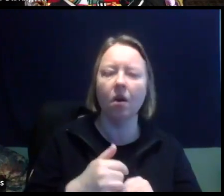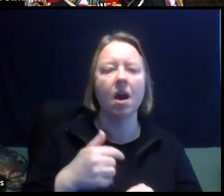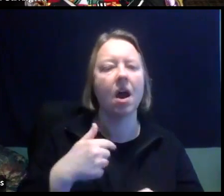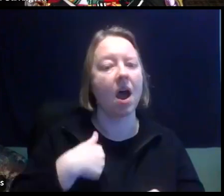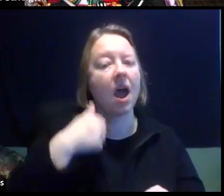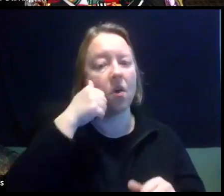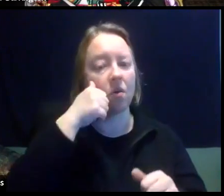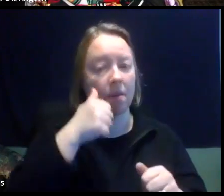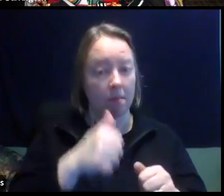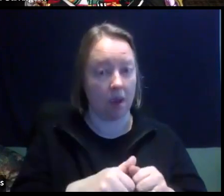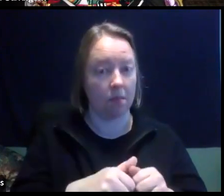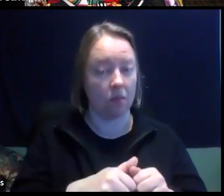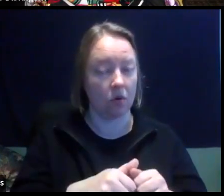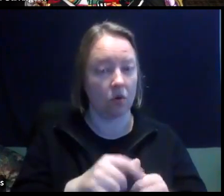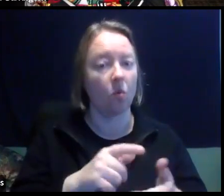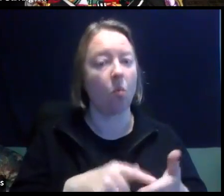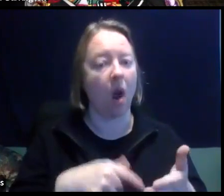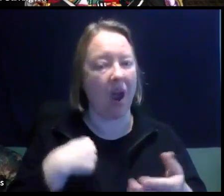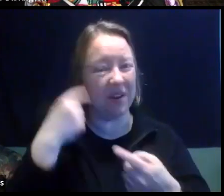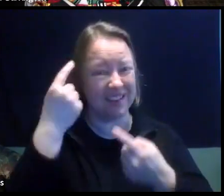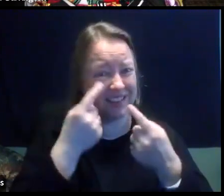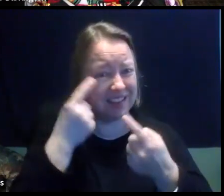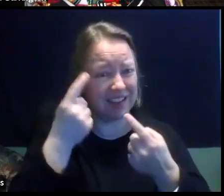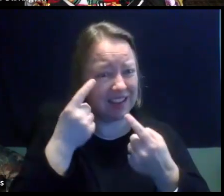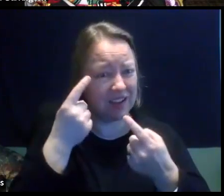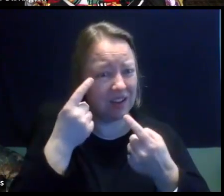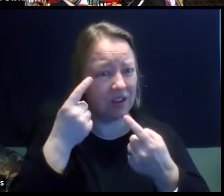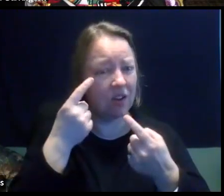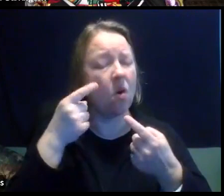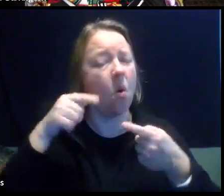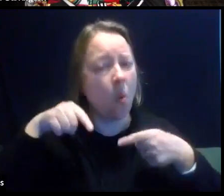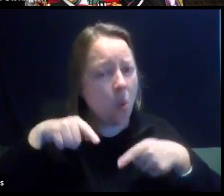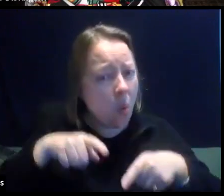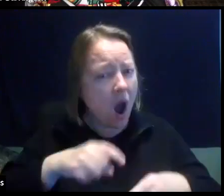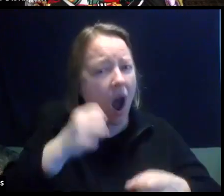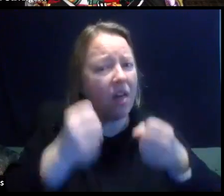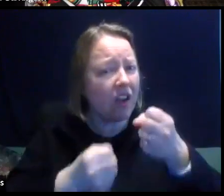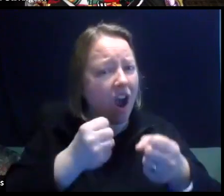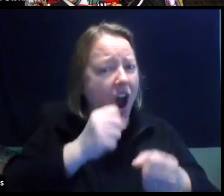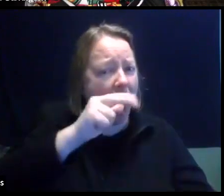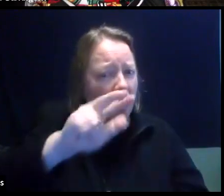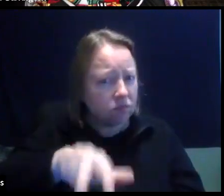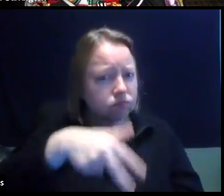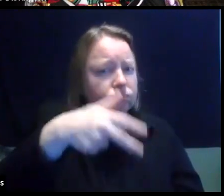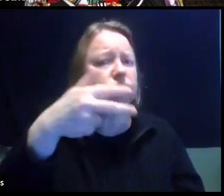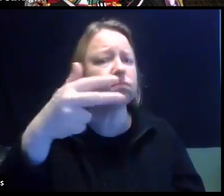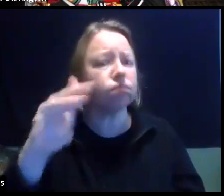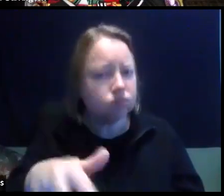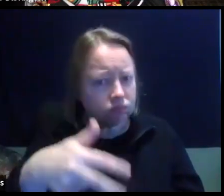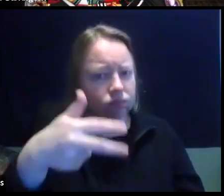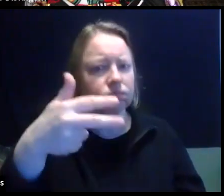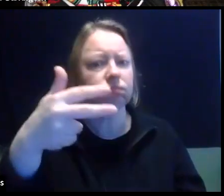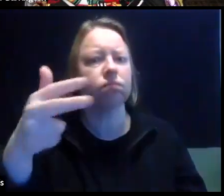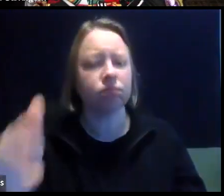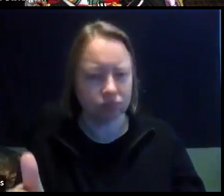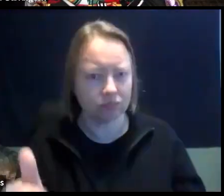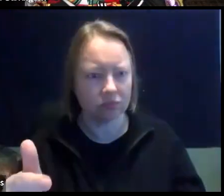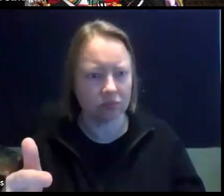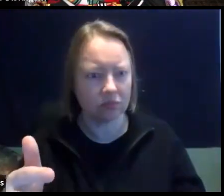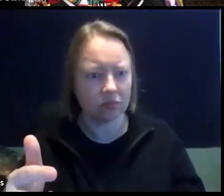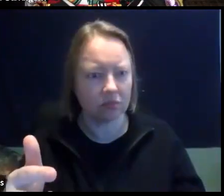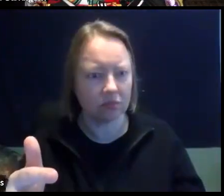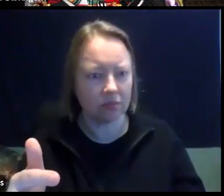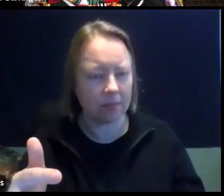remembered what I was thinking when that car was reeling out of control and was not distinguishing me